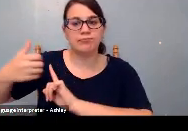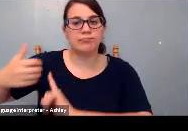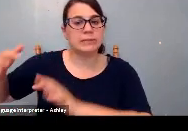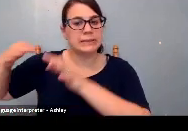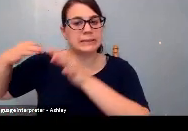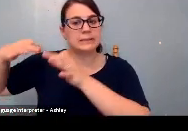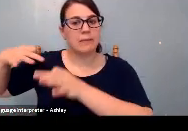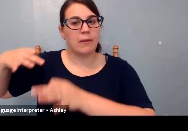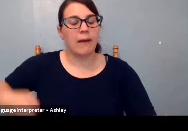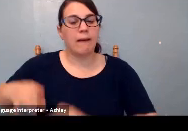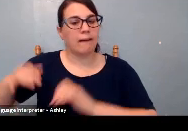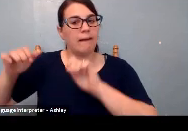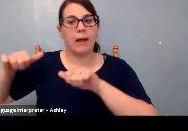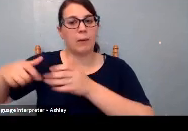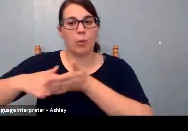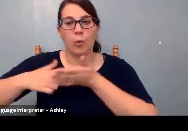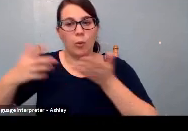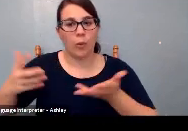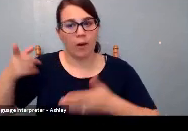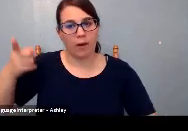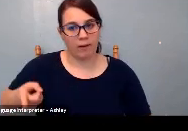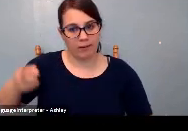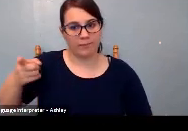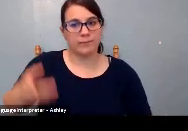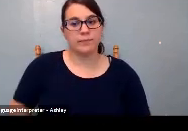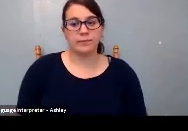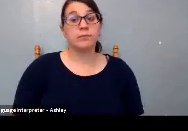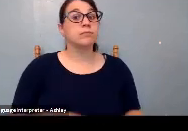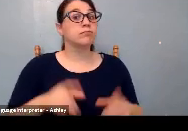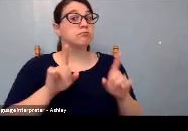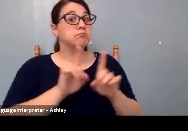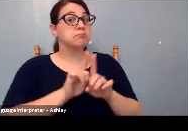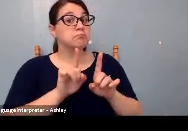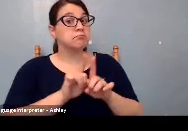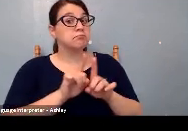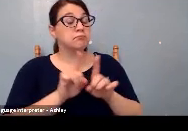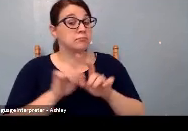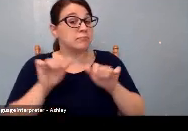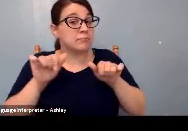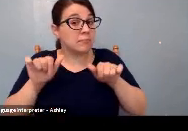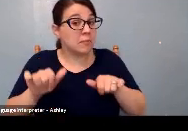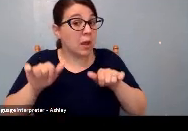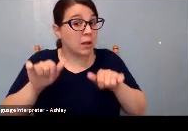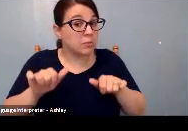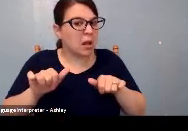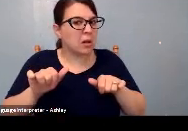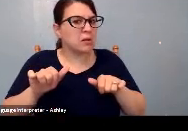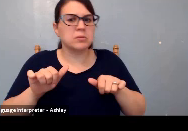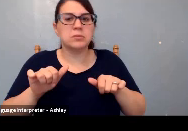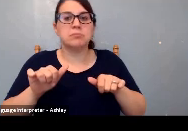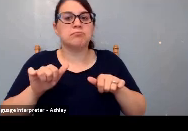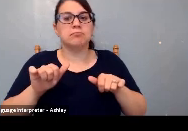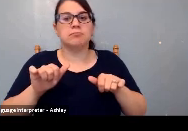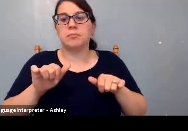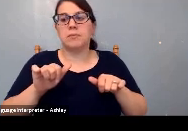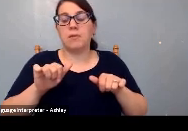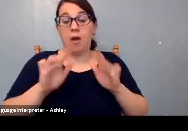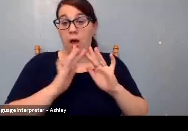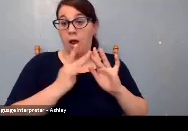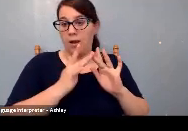requirements. Also, the eligibility piece is one of the first questions that people are asked during the online